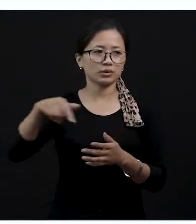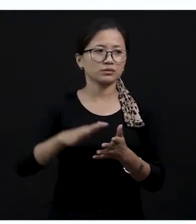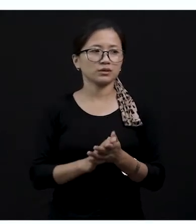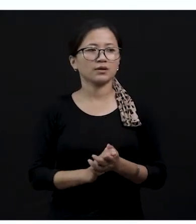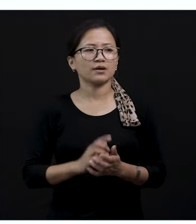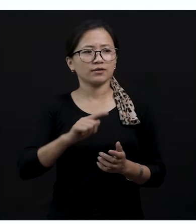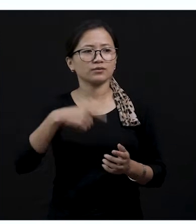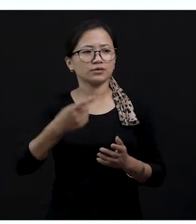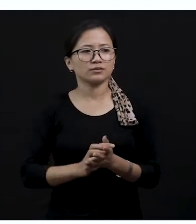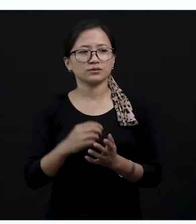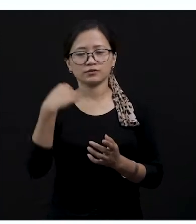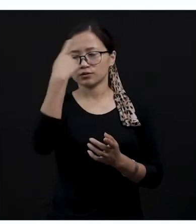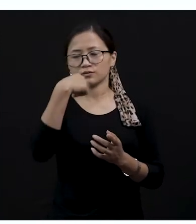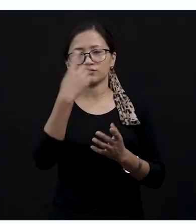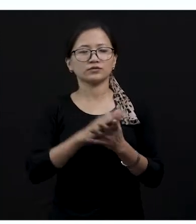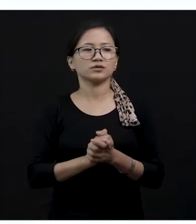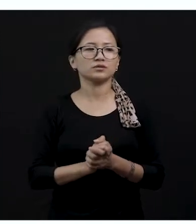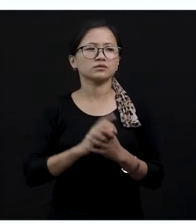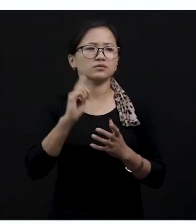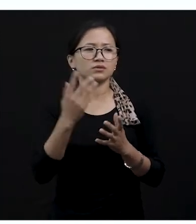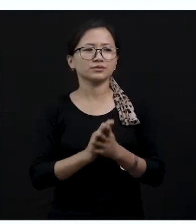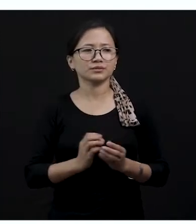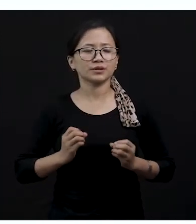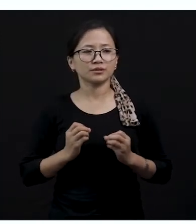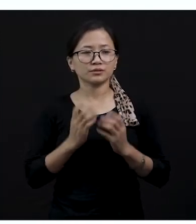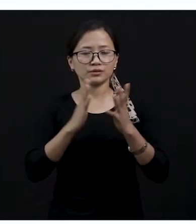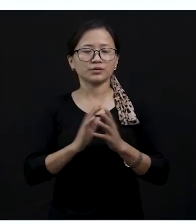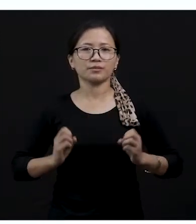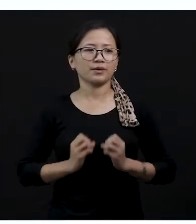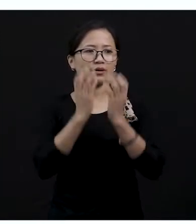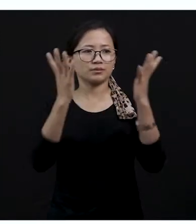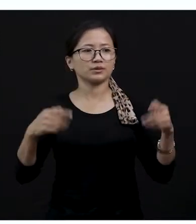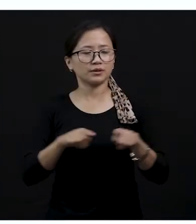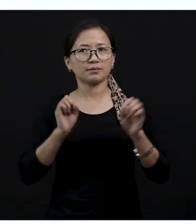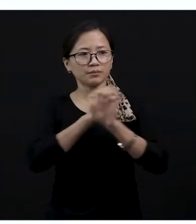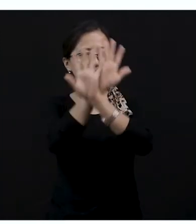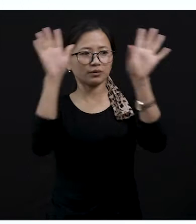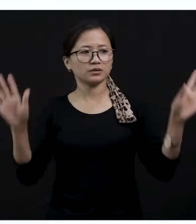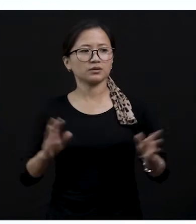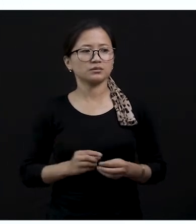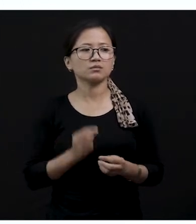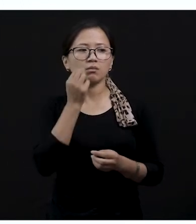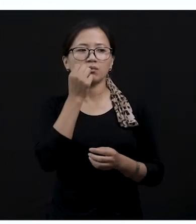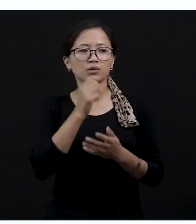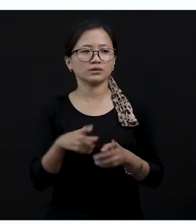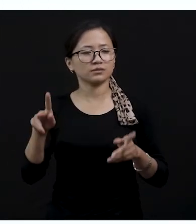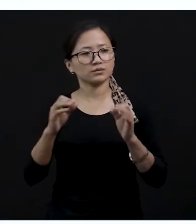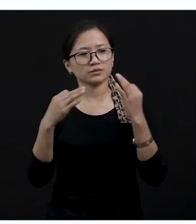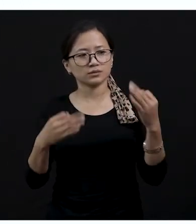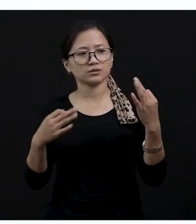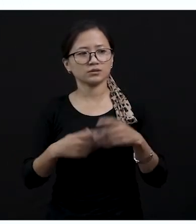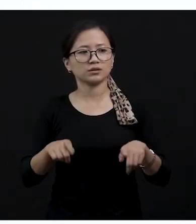and bright, and Timothy danced for sheer delight. Give me the camera, quick,